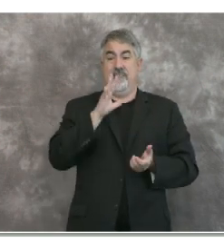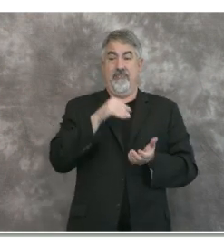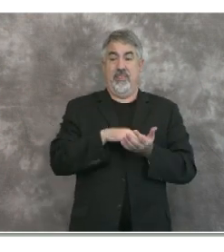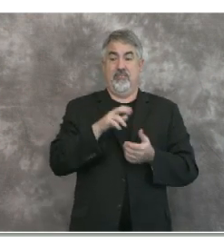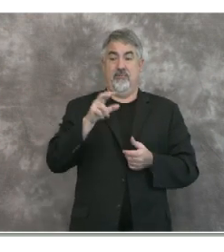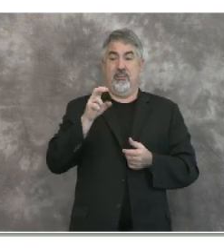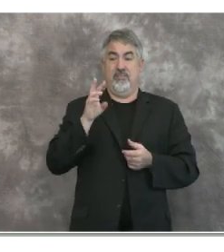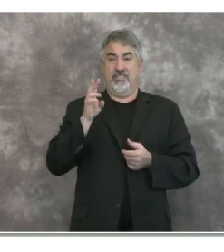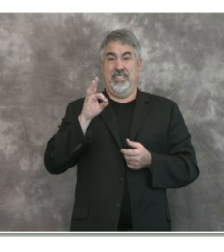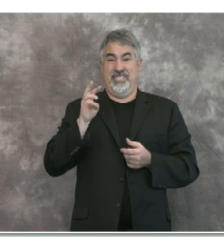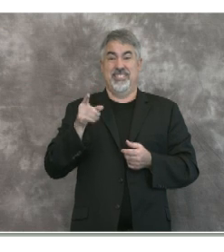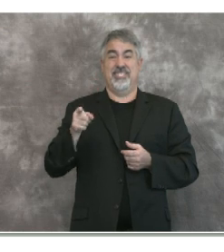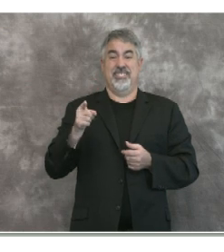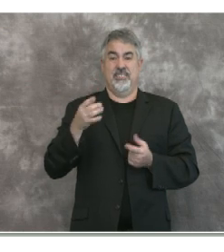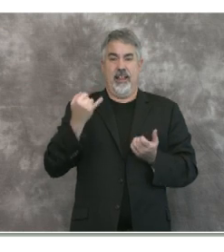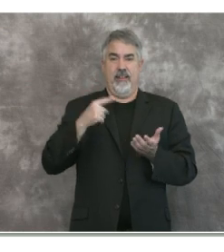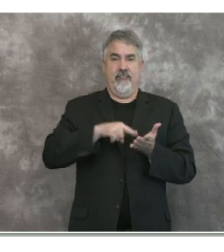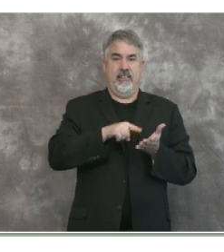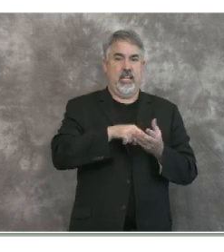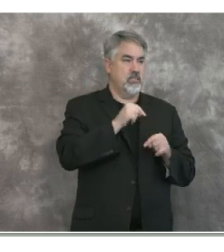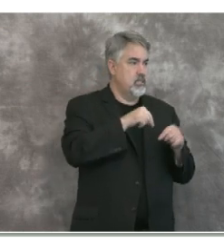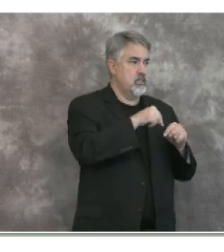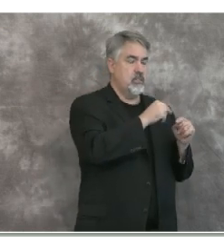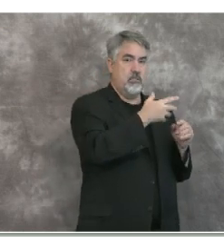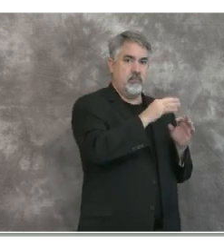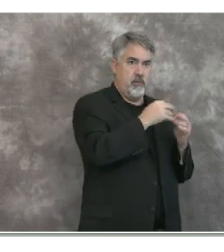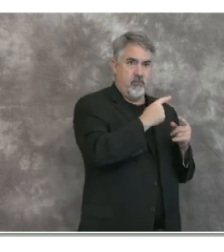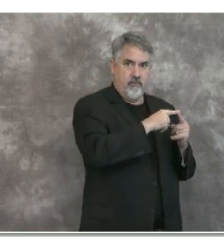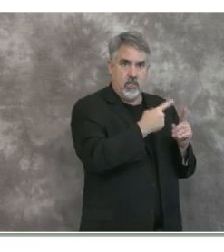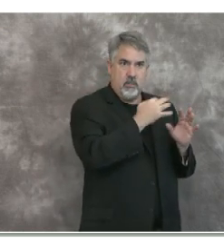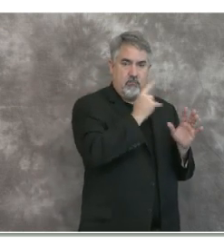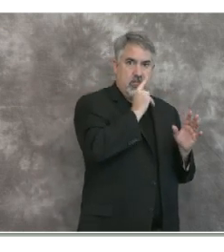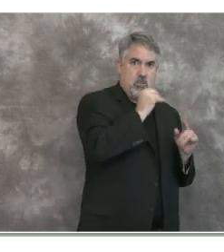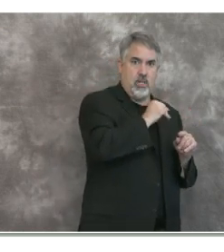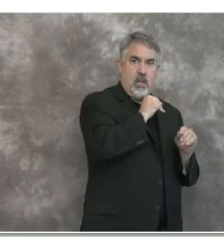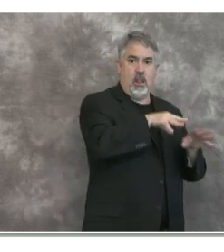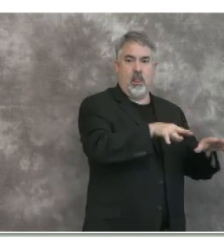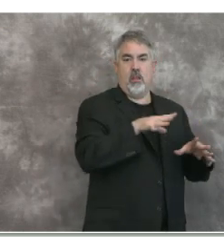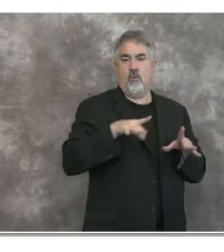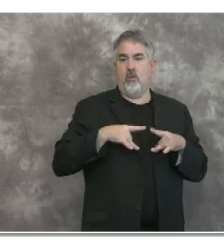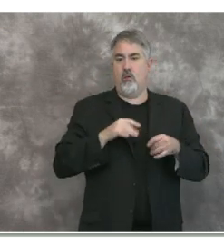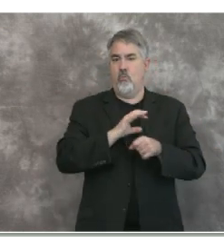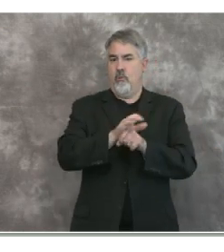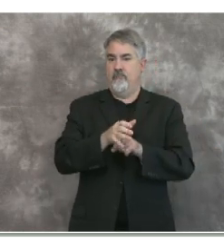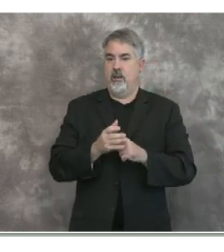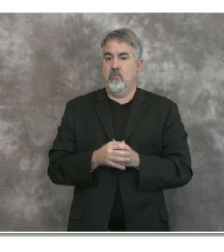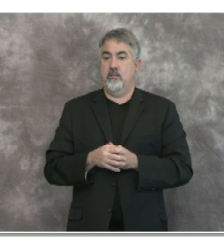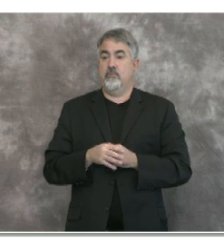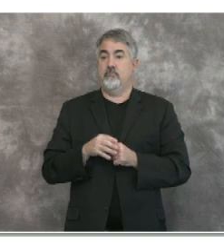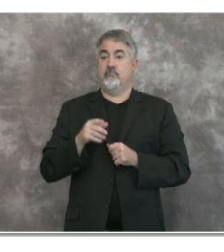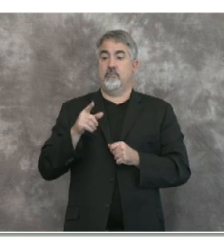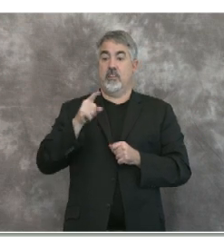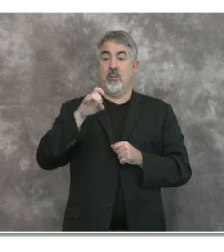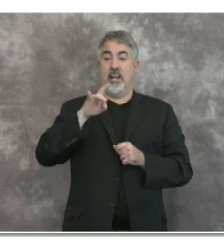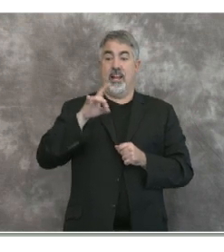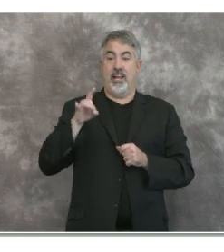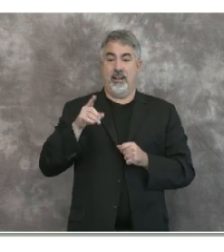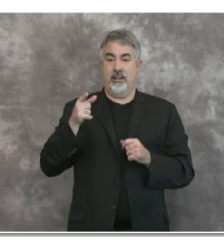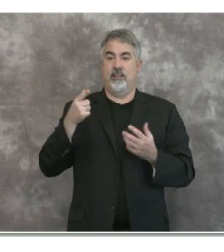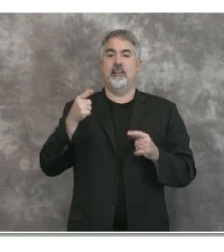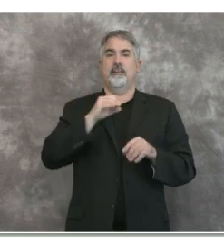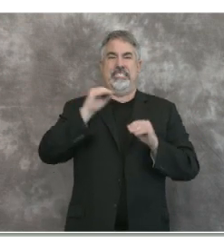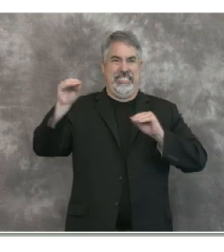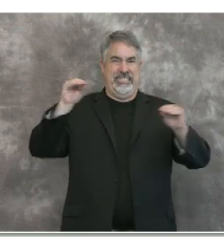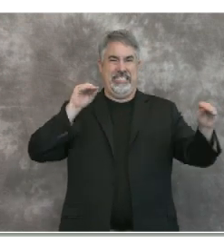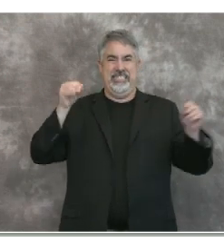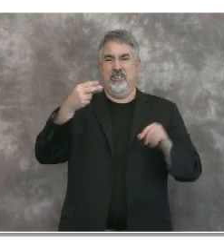5,396 investigations performed to date. We presently have 188 individuals utilizing our public health motel rooms. This